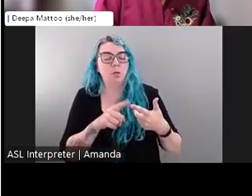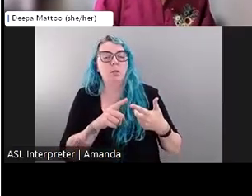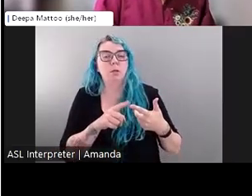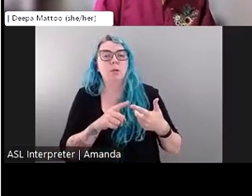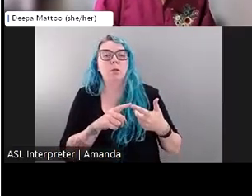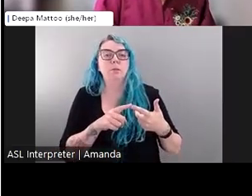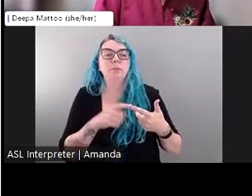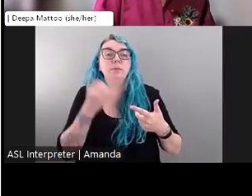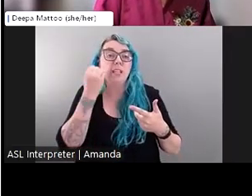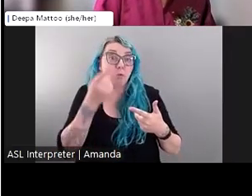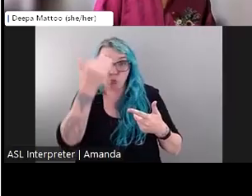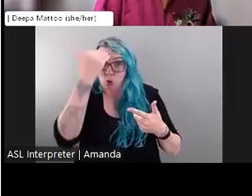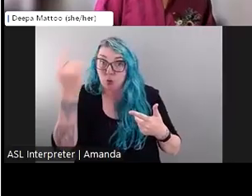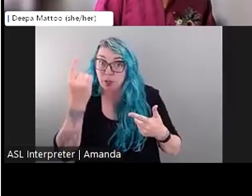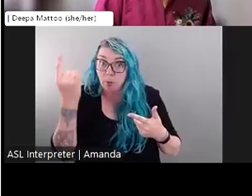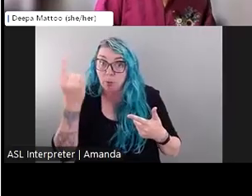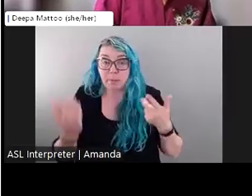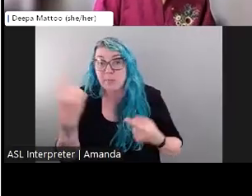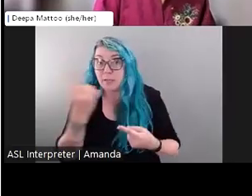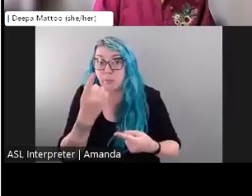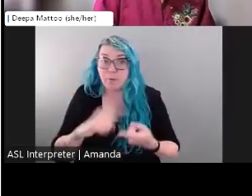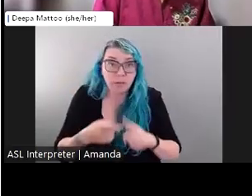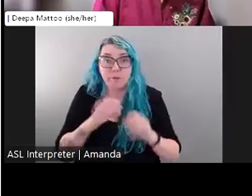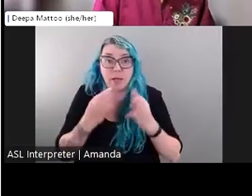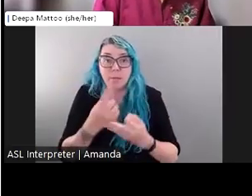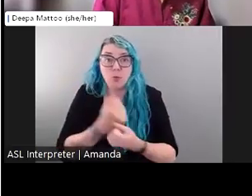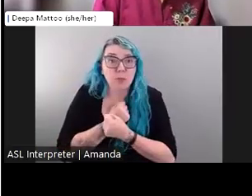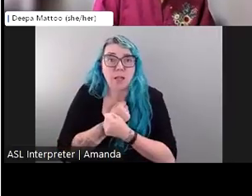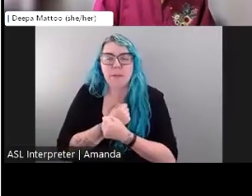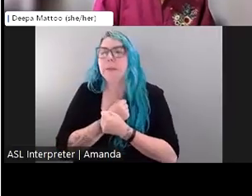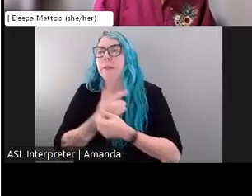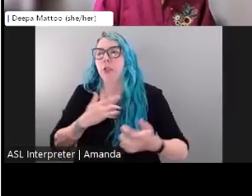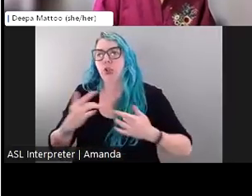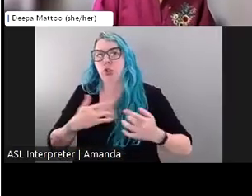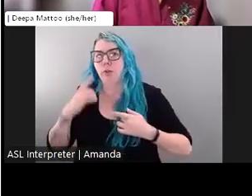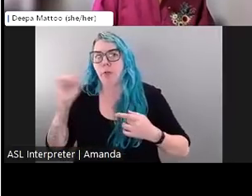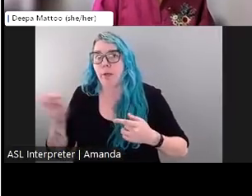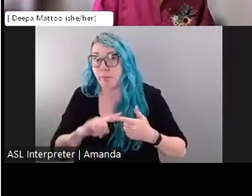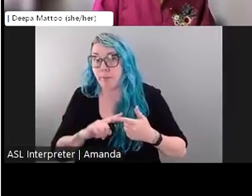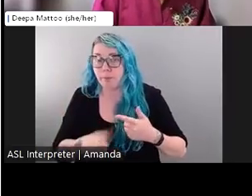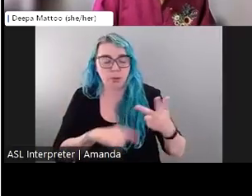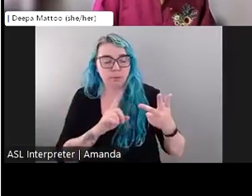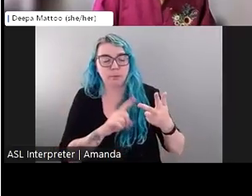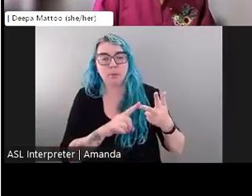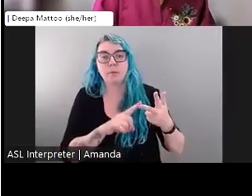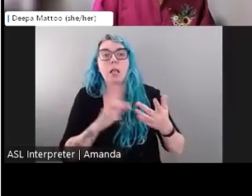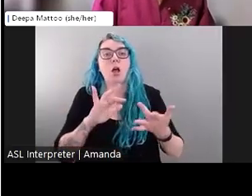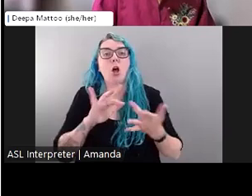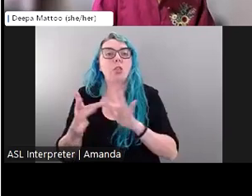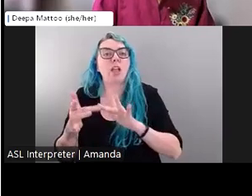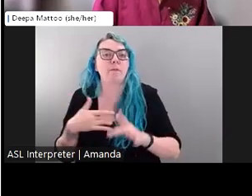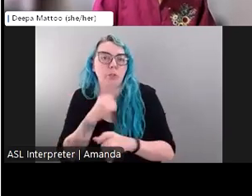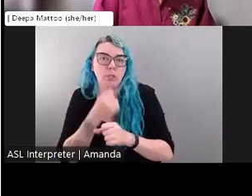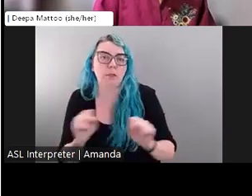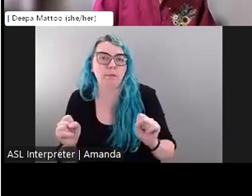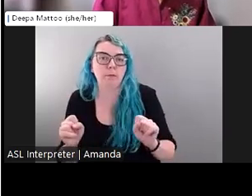loved one that you care for in your life. And the last one is feeling unsafe online. And we have 3